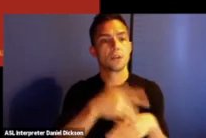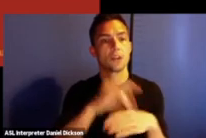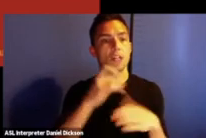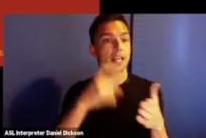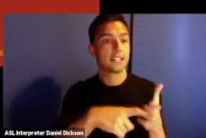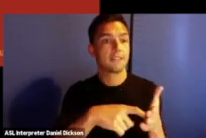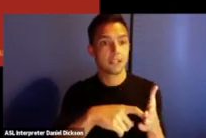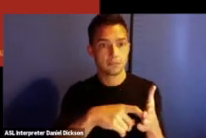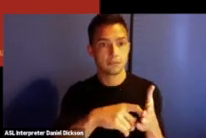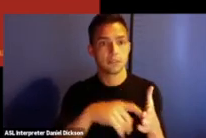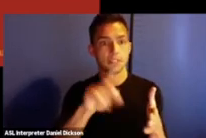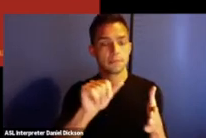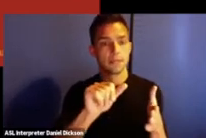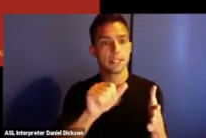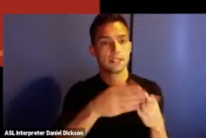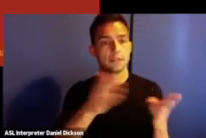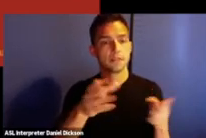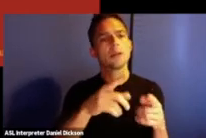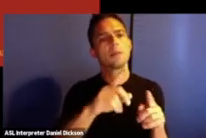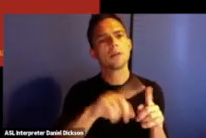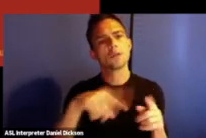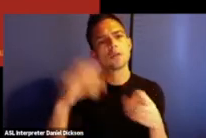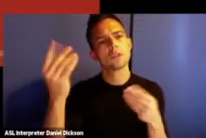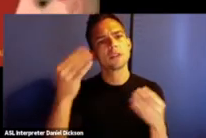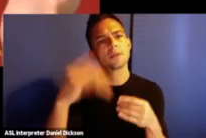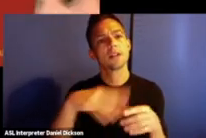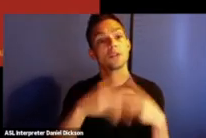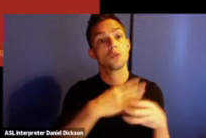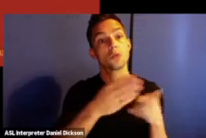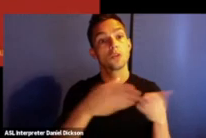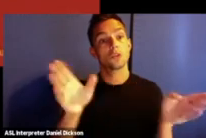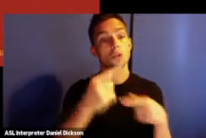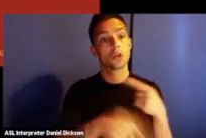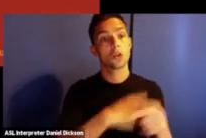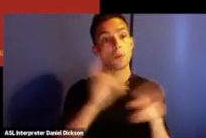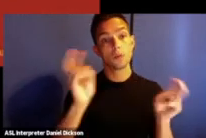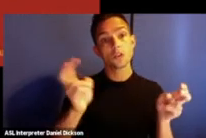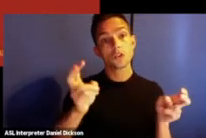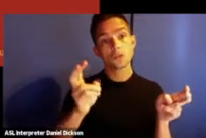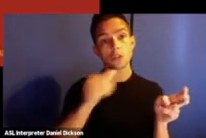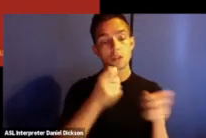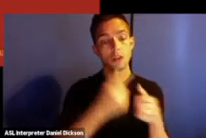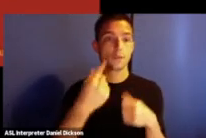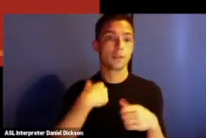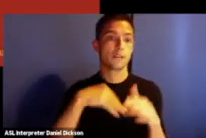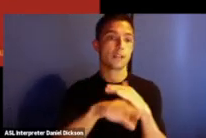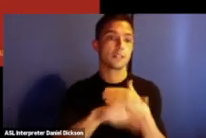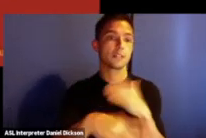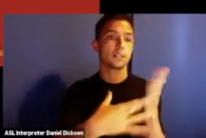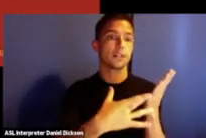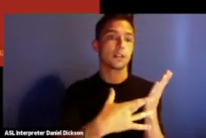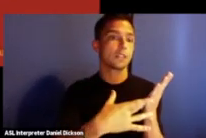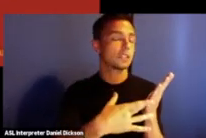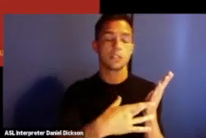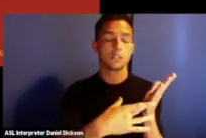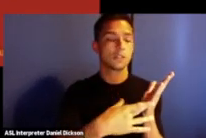identification of disabilities. However, when we think about this as a world or a global issue, not everyone has access to technology. So